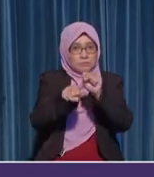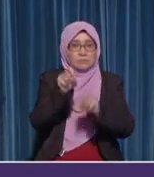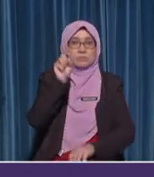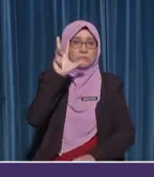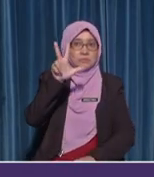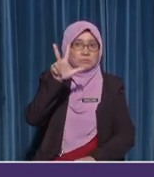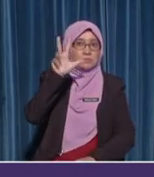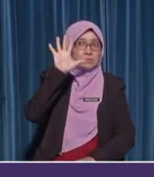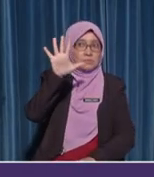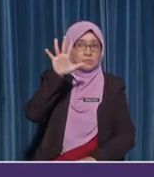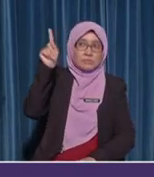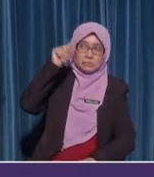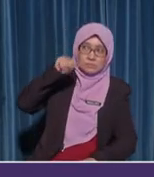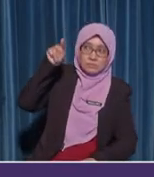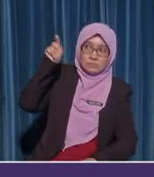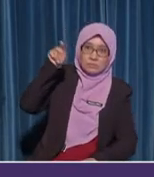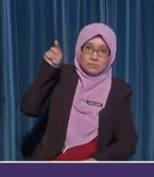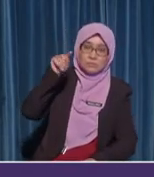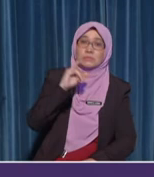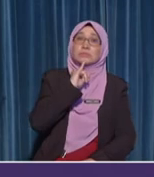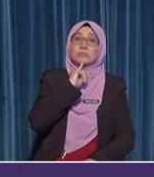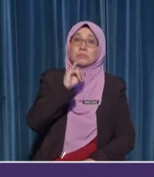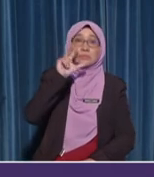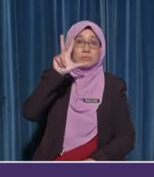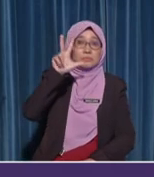graduations is 35 minutes.